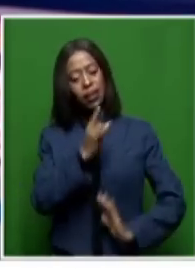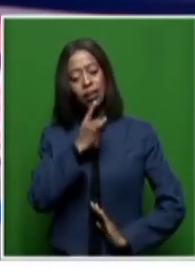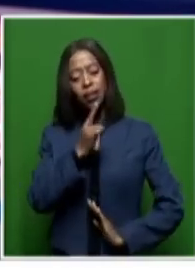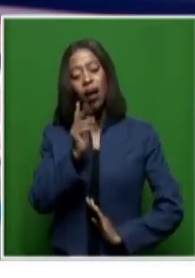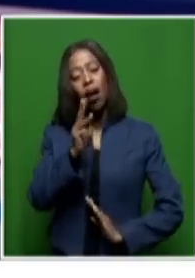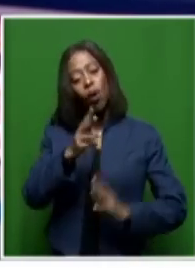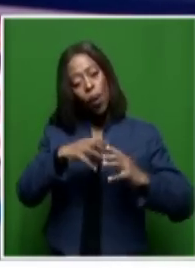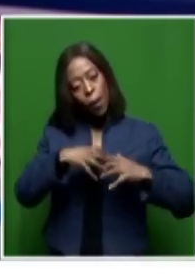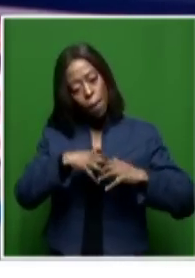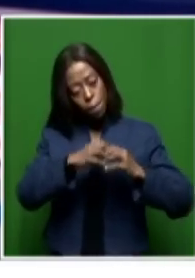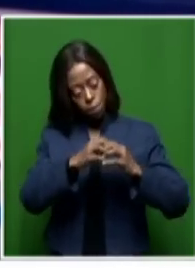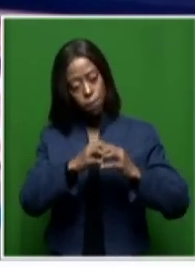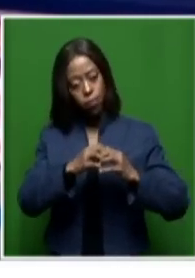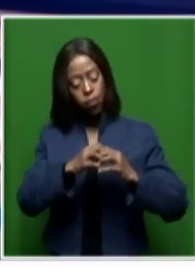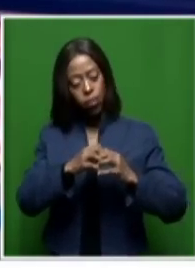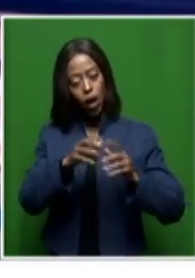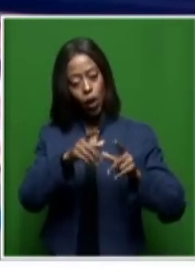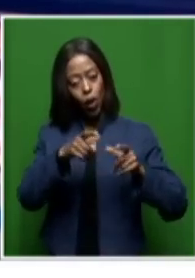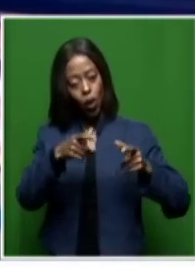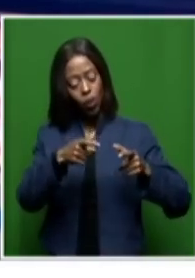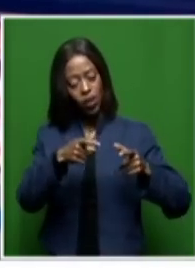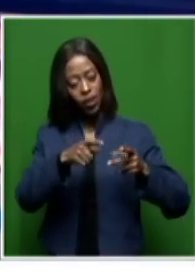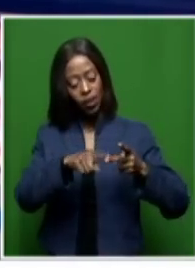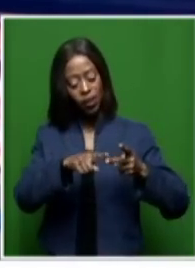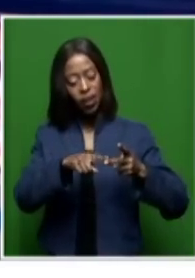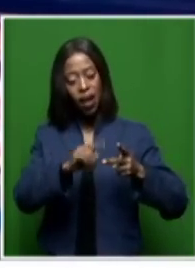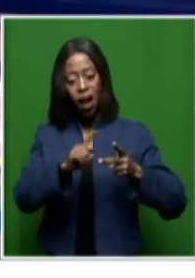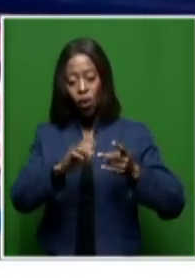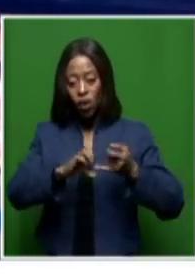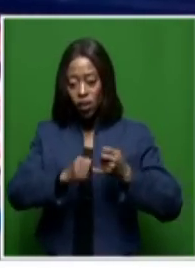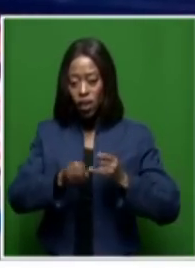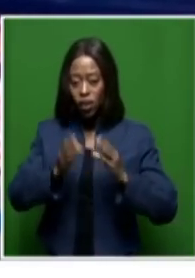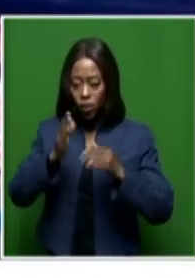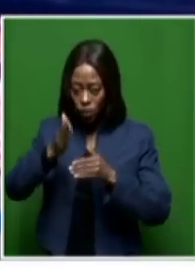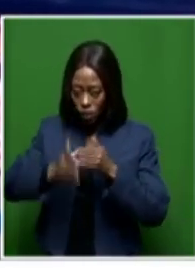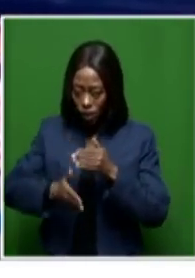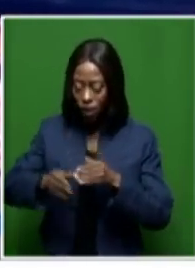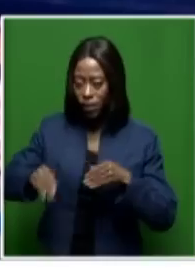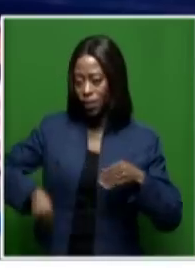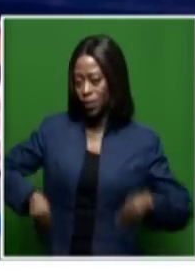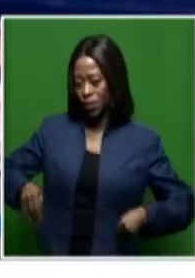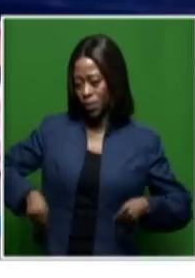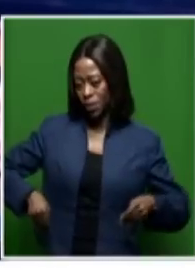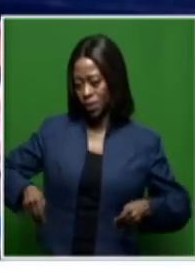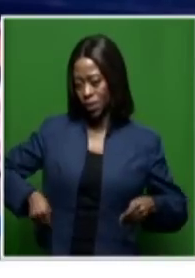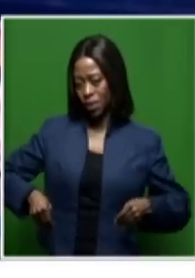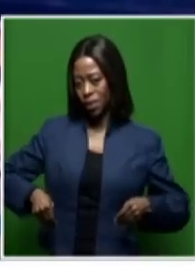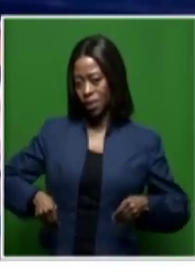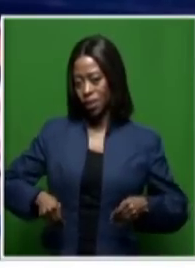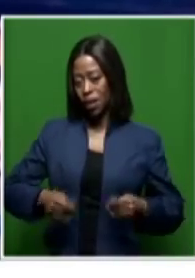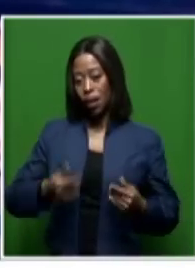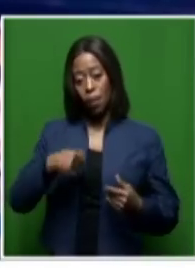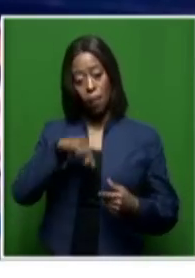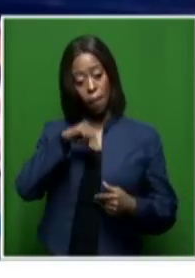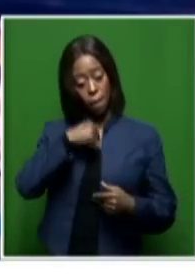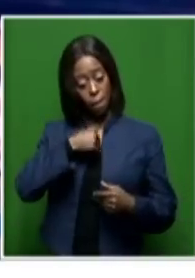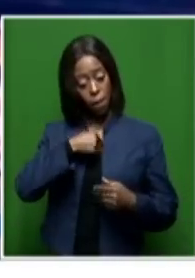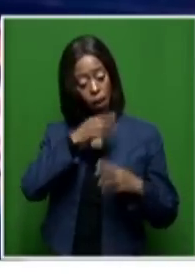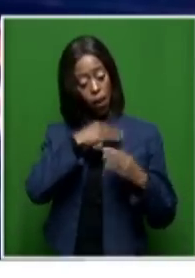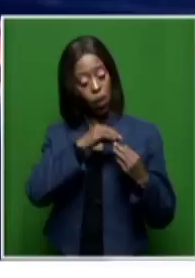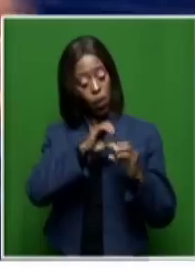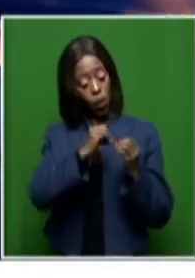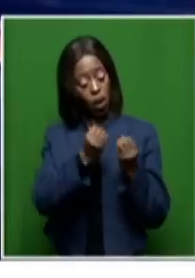will establish state capture. I will undo corruption. And indeed, my party that I